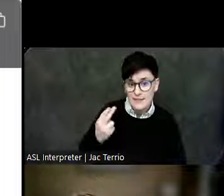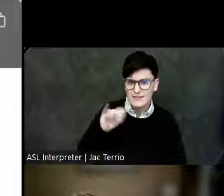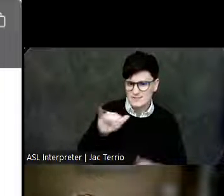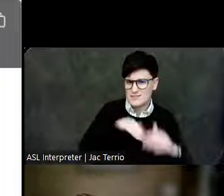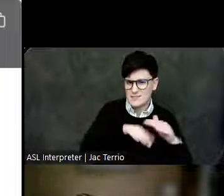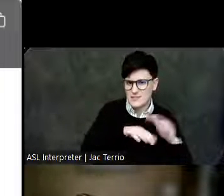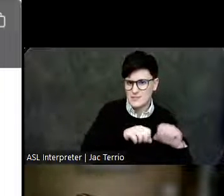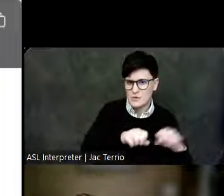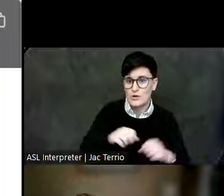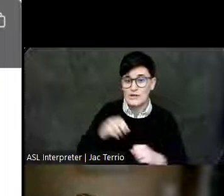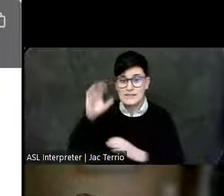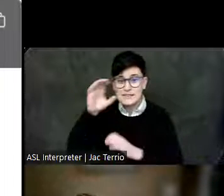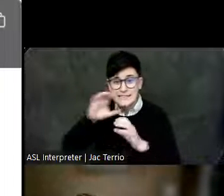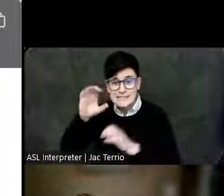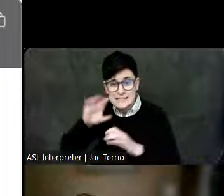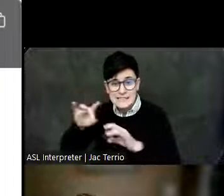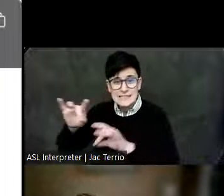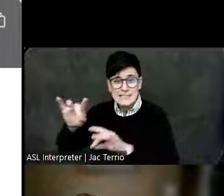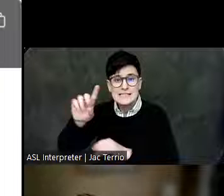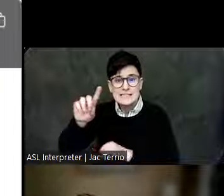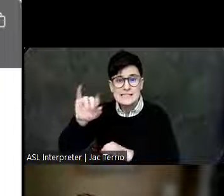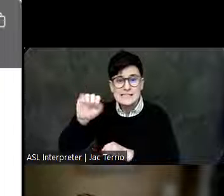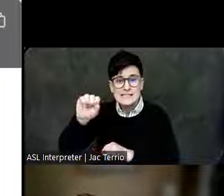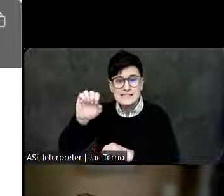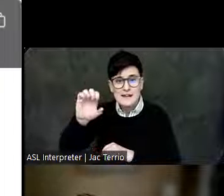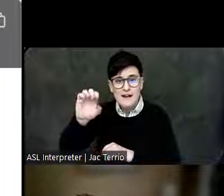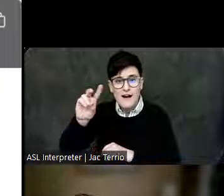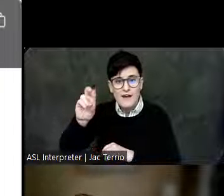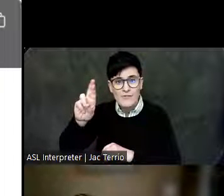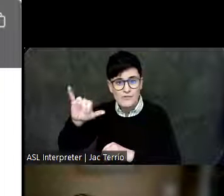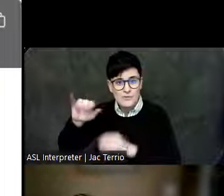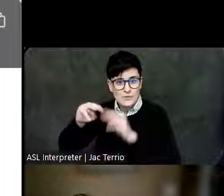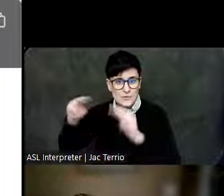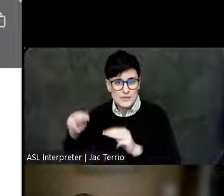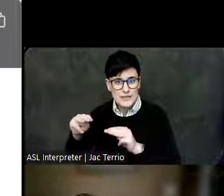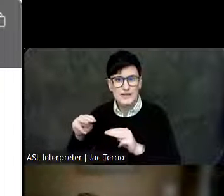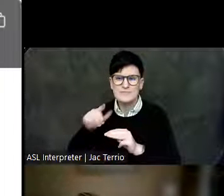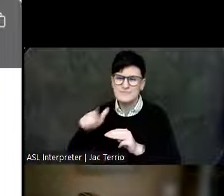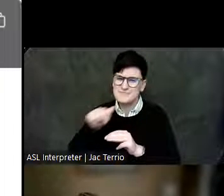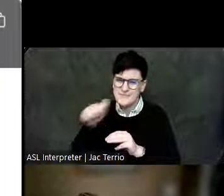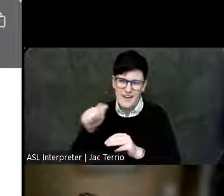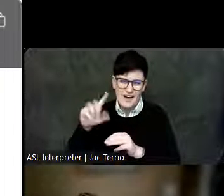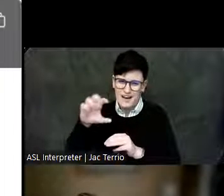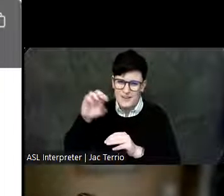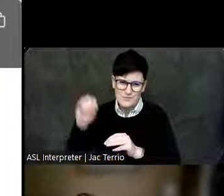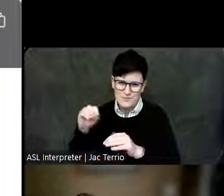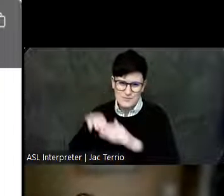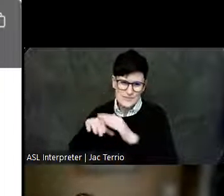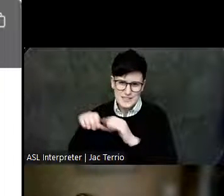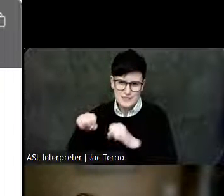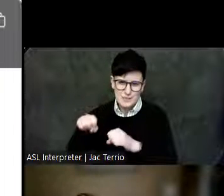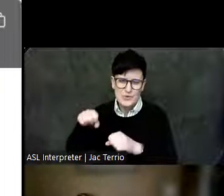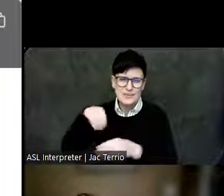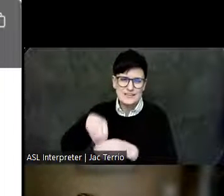not completely accessible, which is in Acton. Yeah, they're doing an evening for